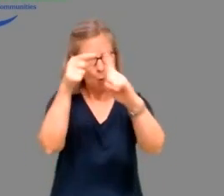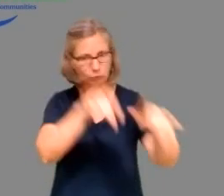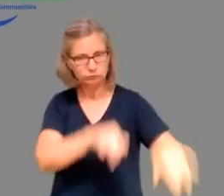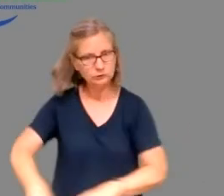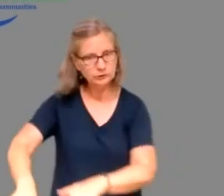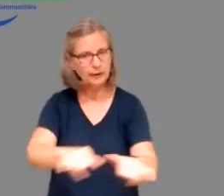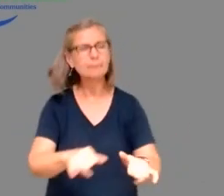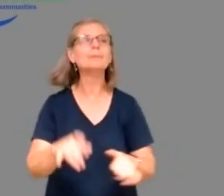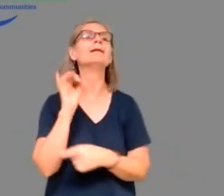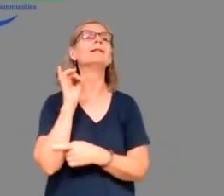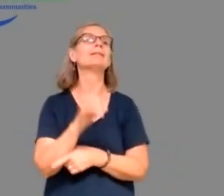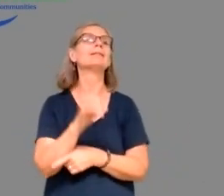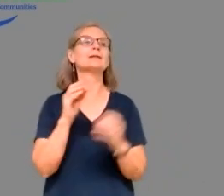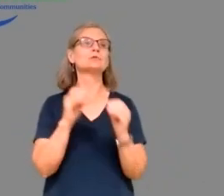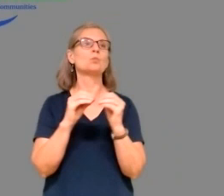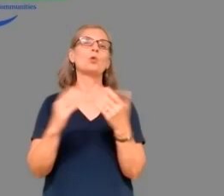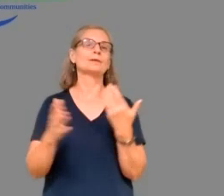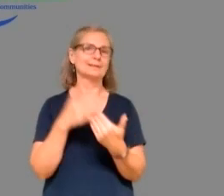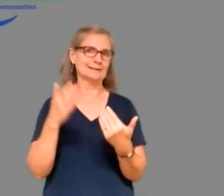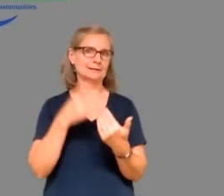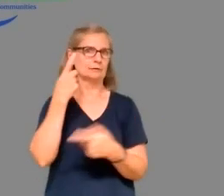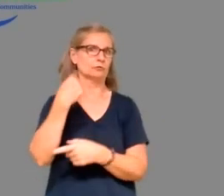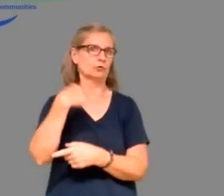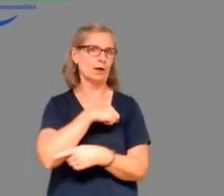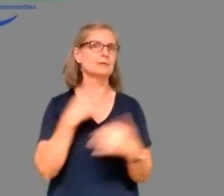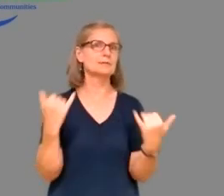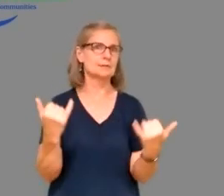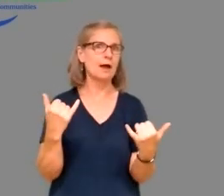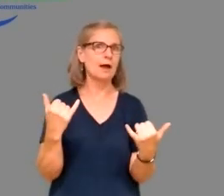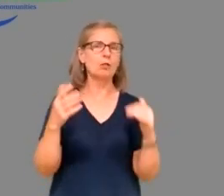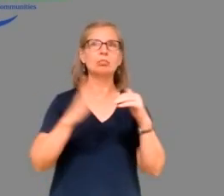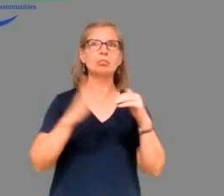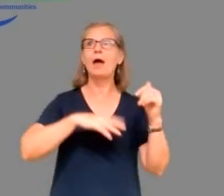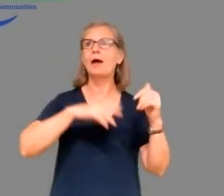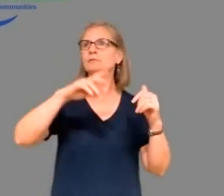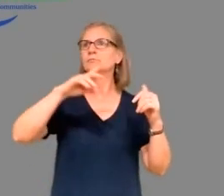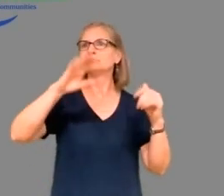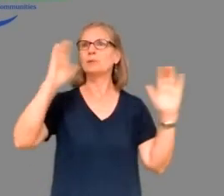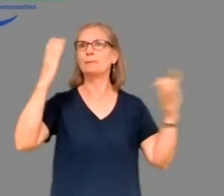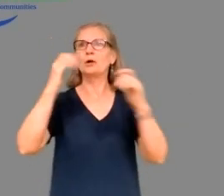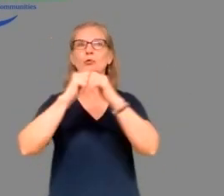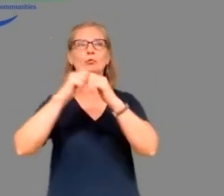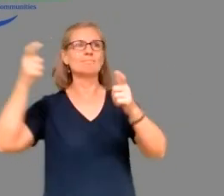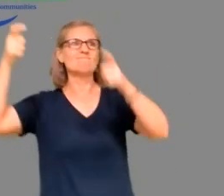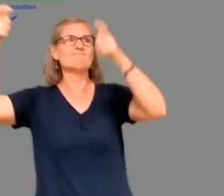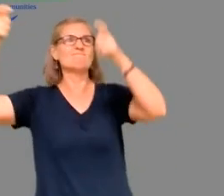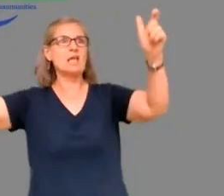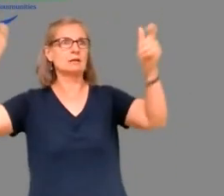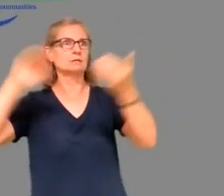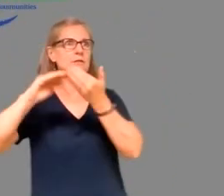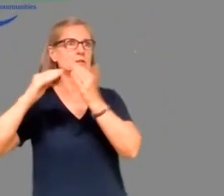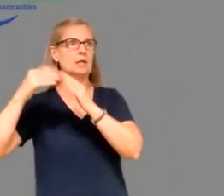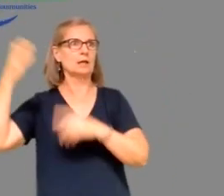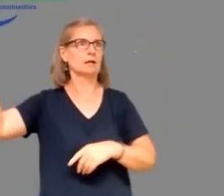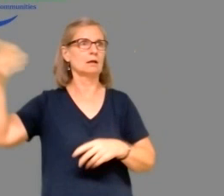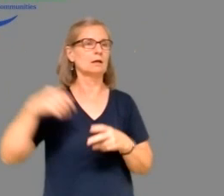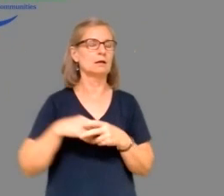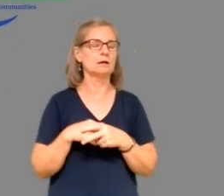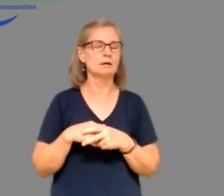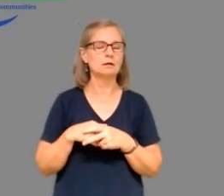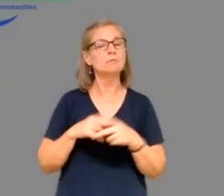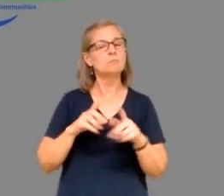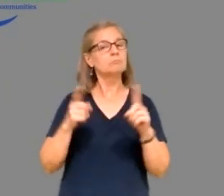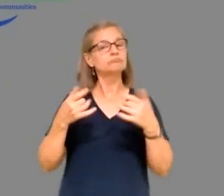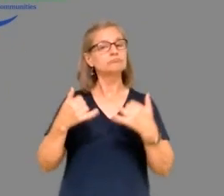for us, you would think, than in some larger metropolitan areas, but it still needs to be